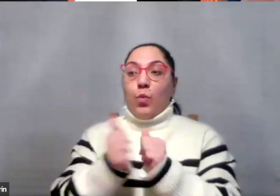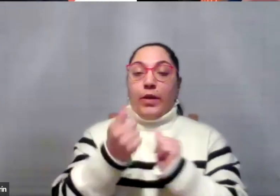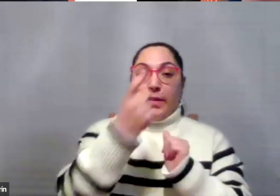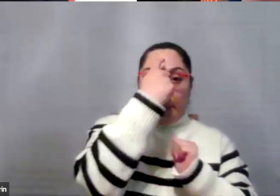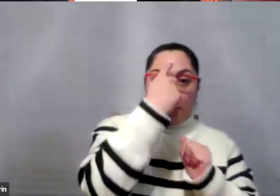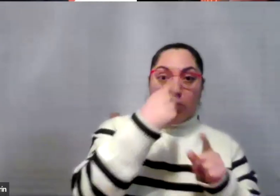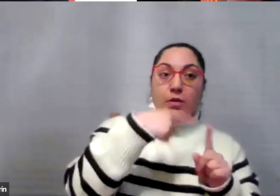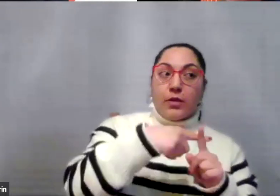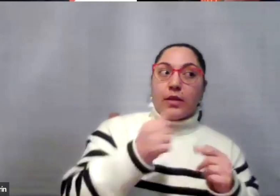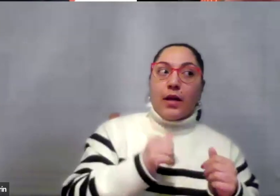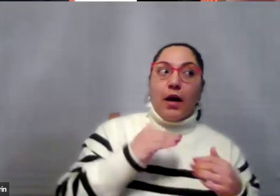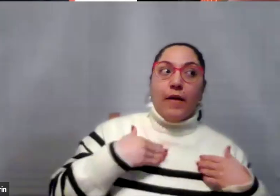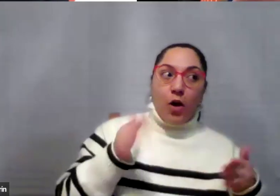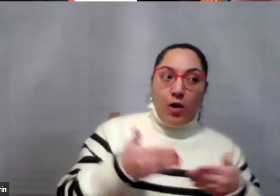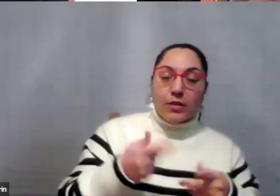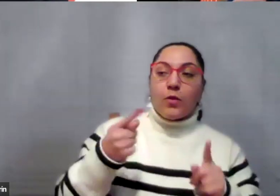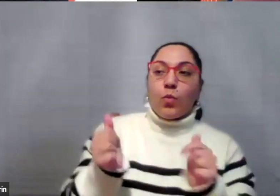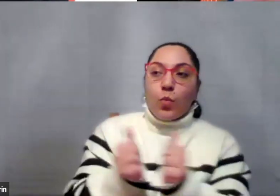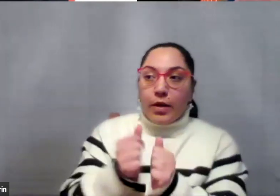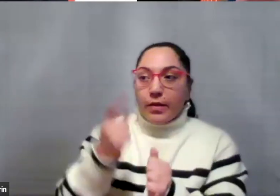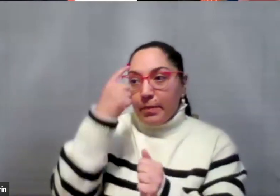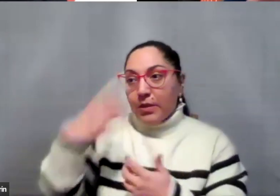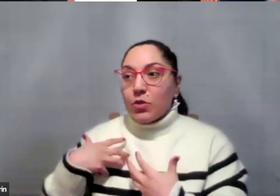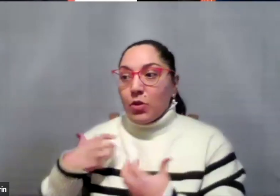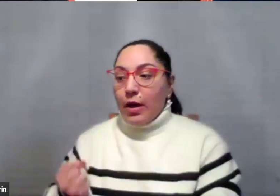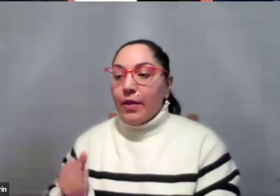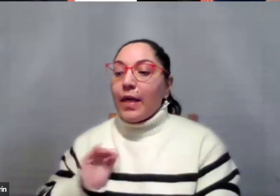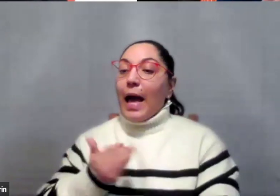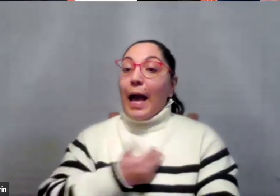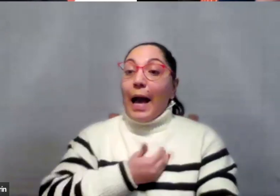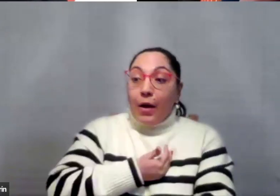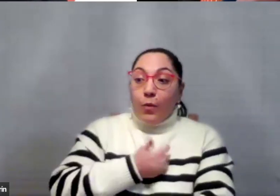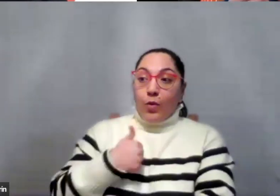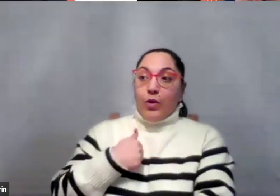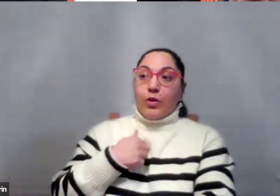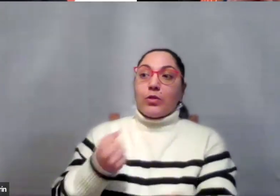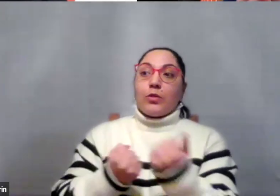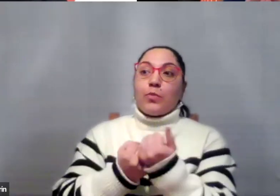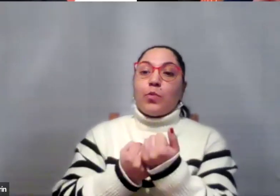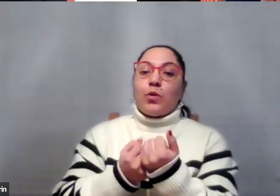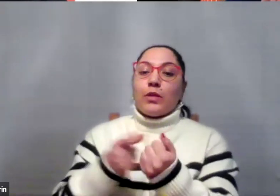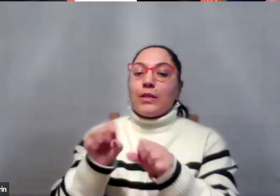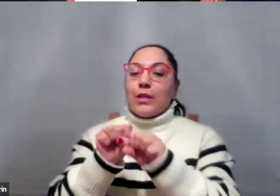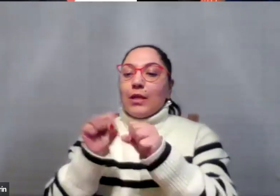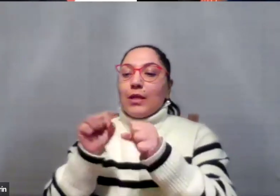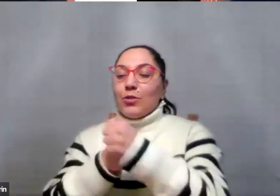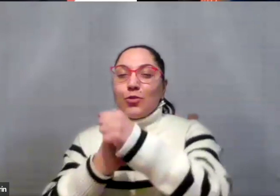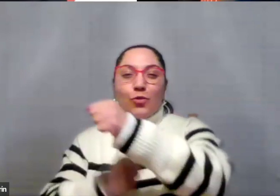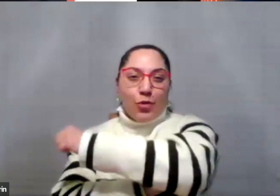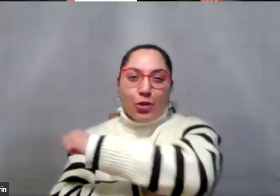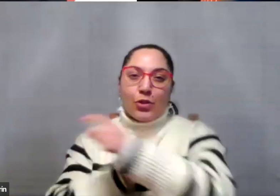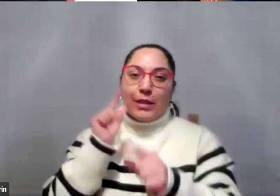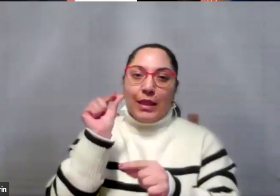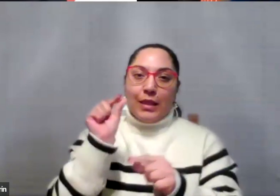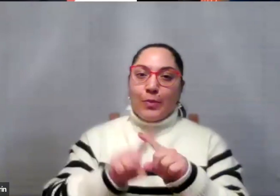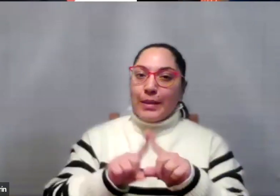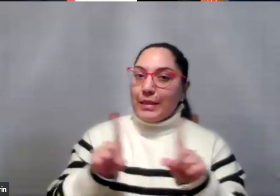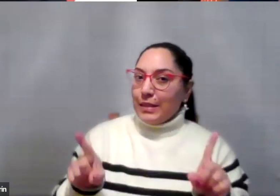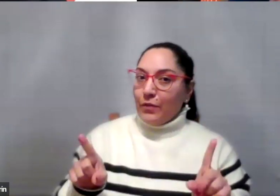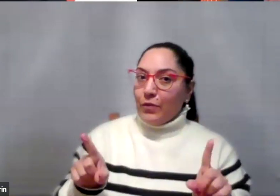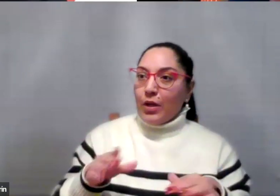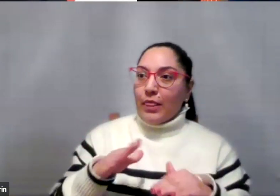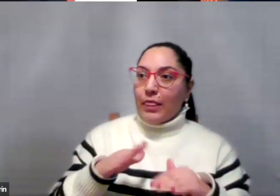diagnoses. Our supports are structured differently than supports